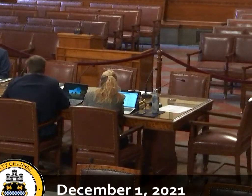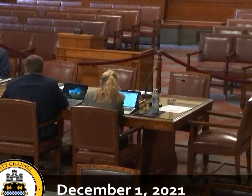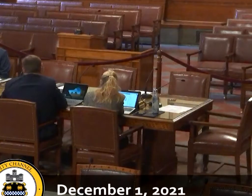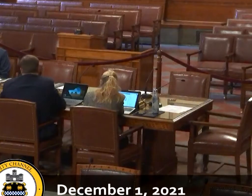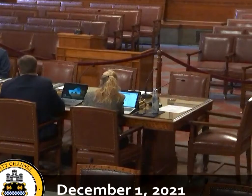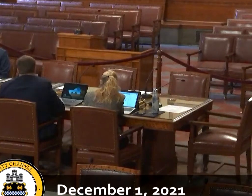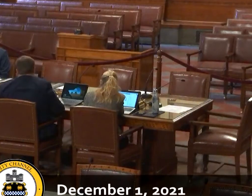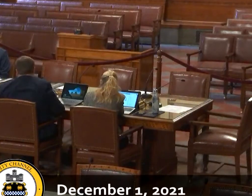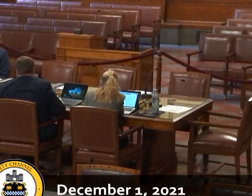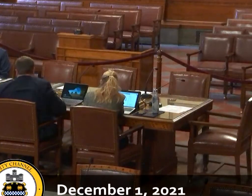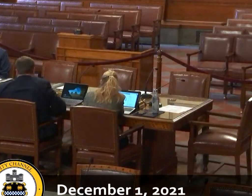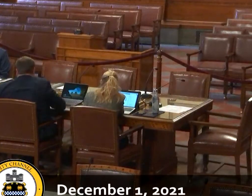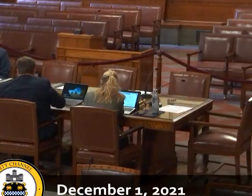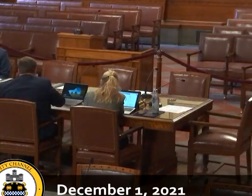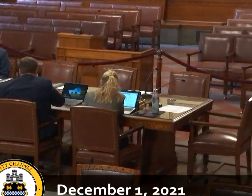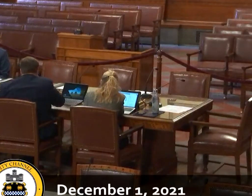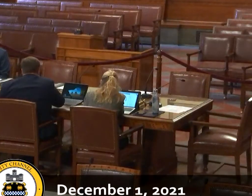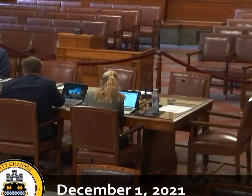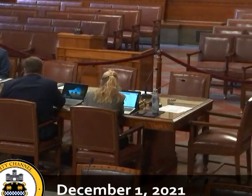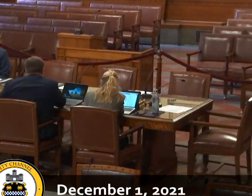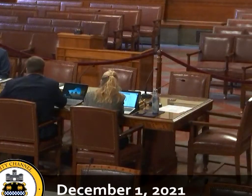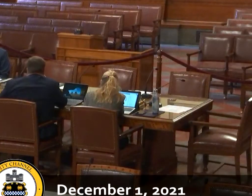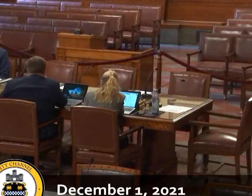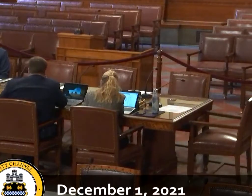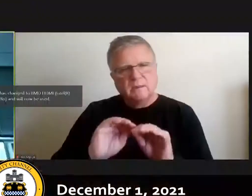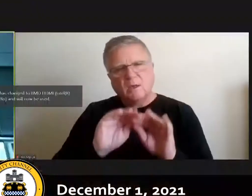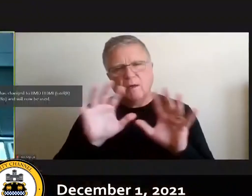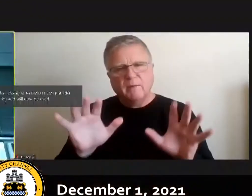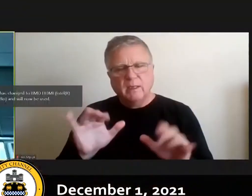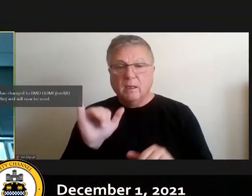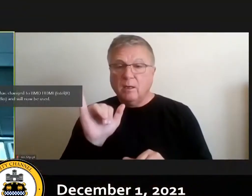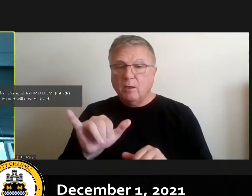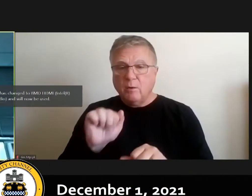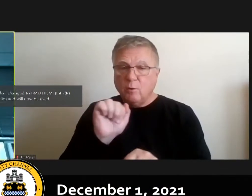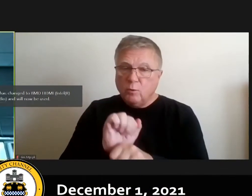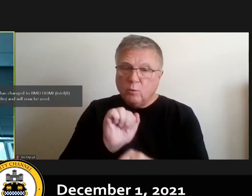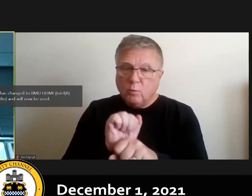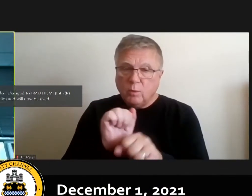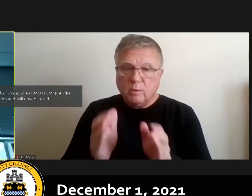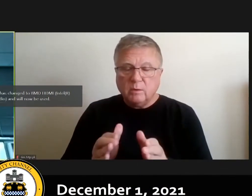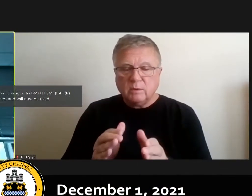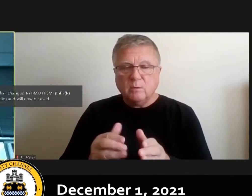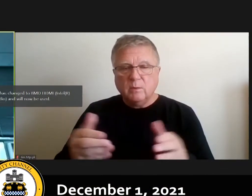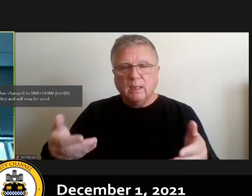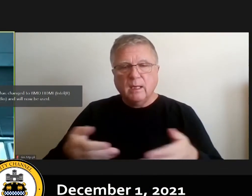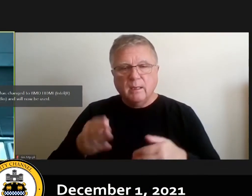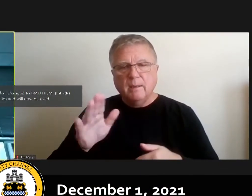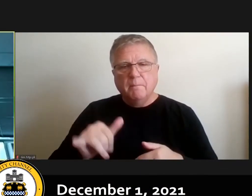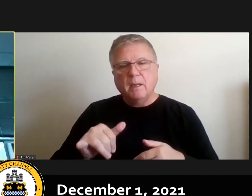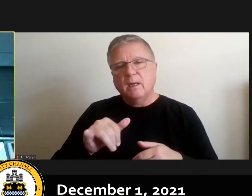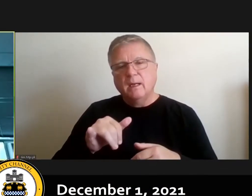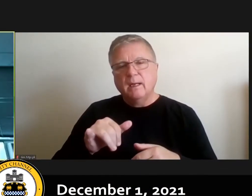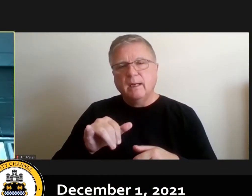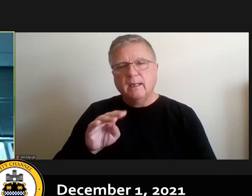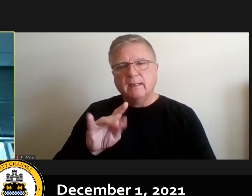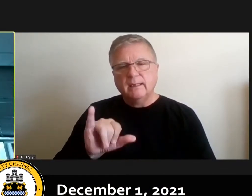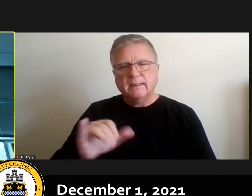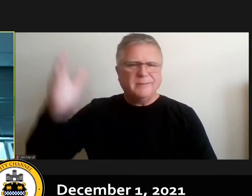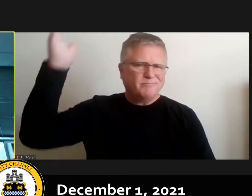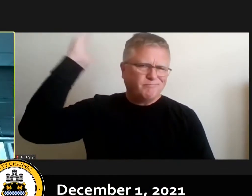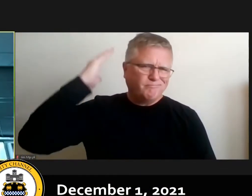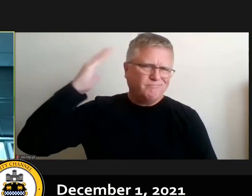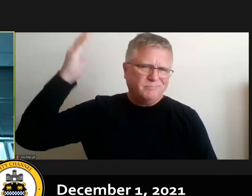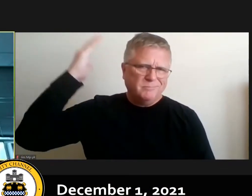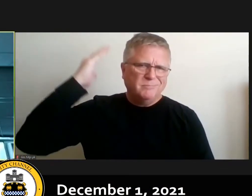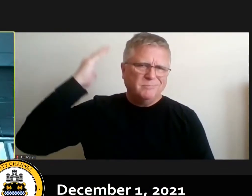um because um obviously those employees were employed by the city uh a while ago um